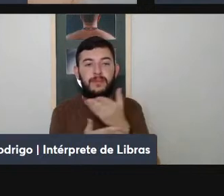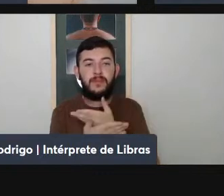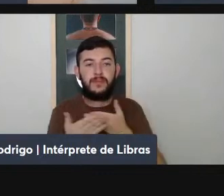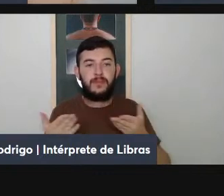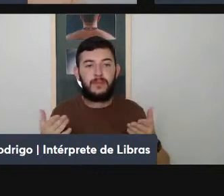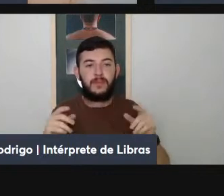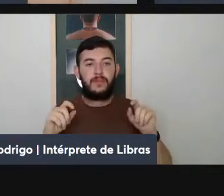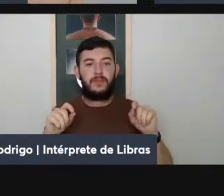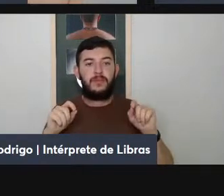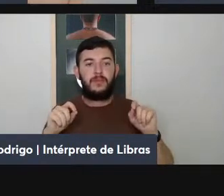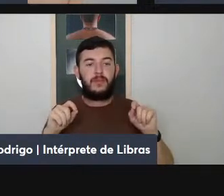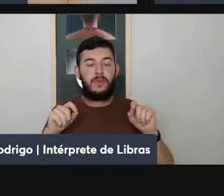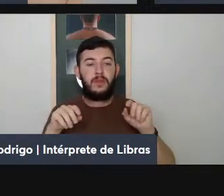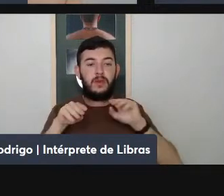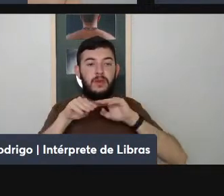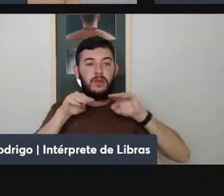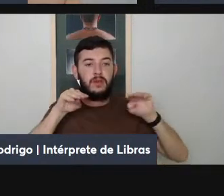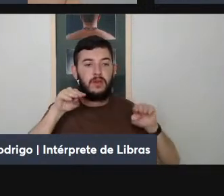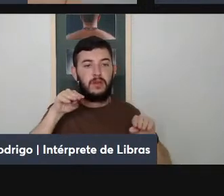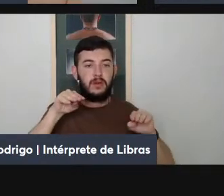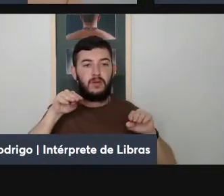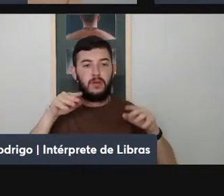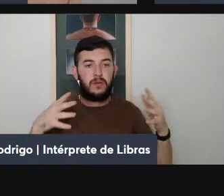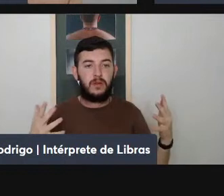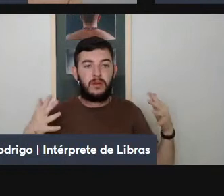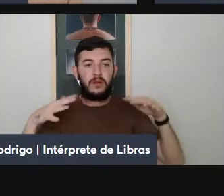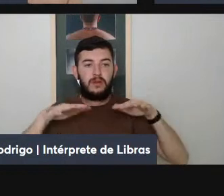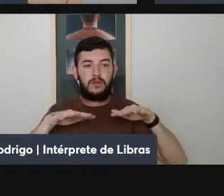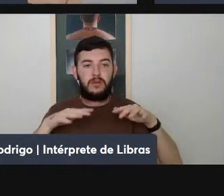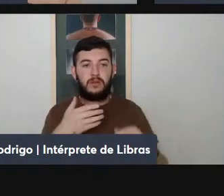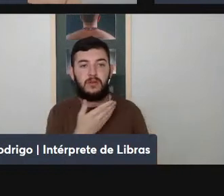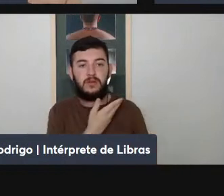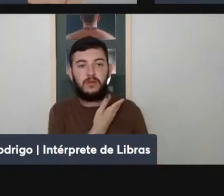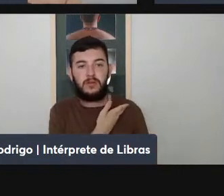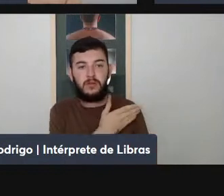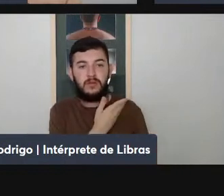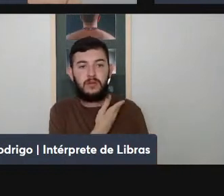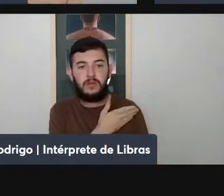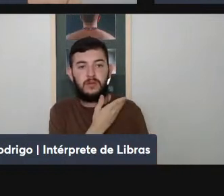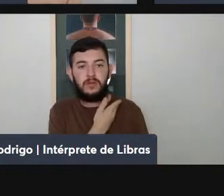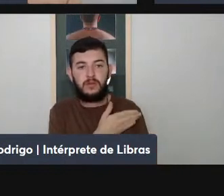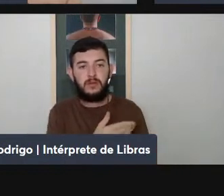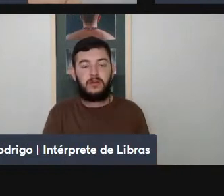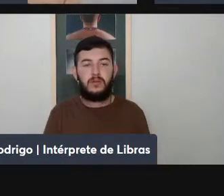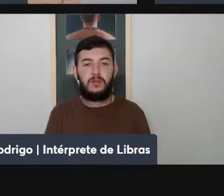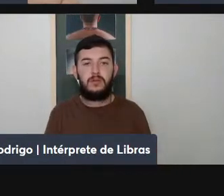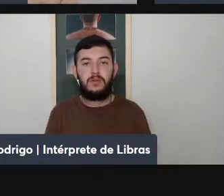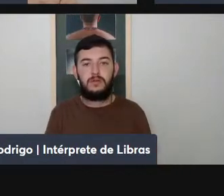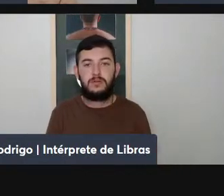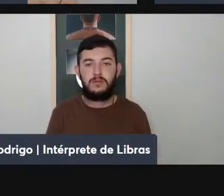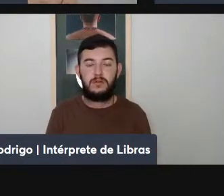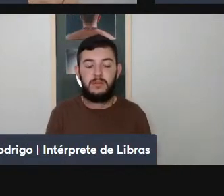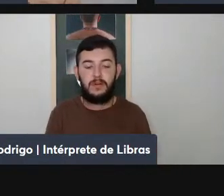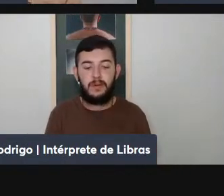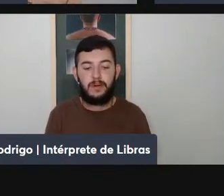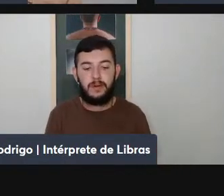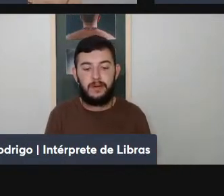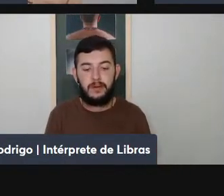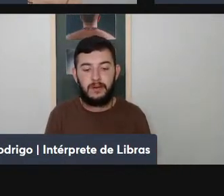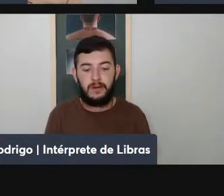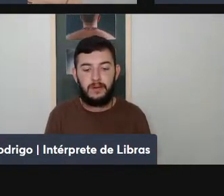desigualdades, inclusões e exclusões. So if you look at the global league tables